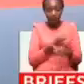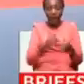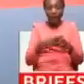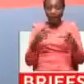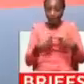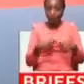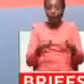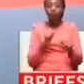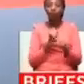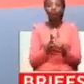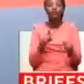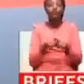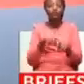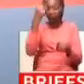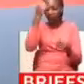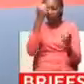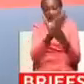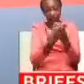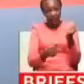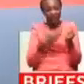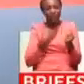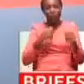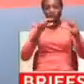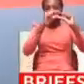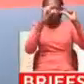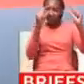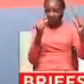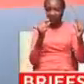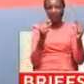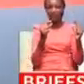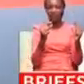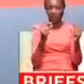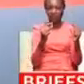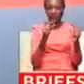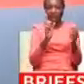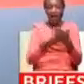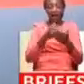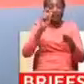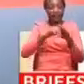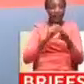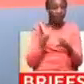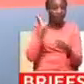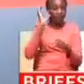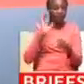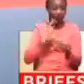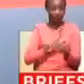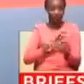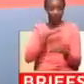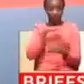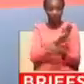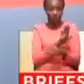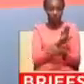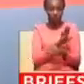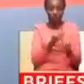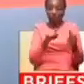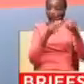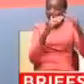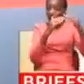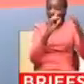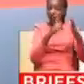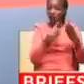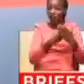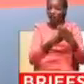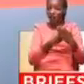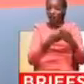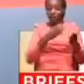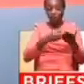it because they're desperate. They want fame that much. And when they compromise your integrity on that level, you really do sell